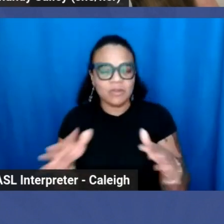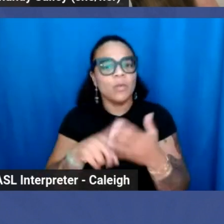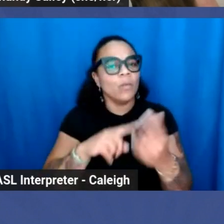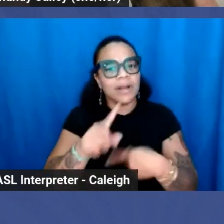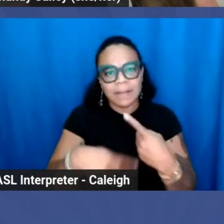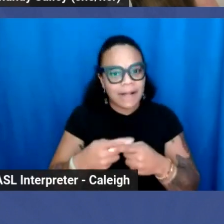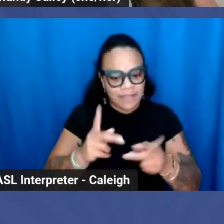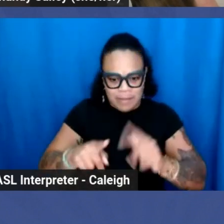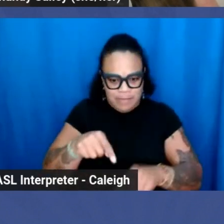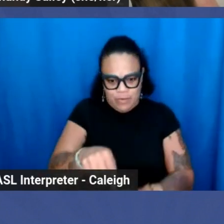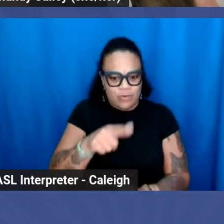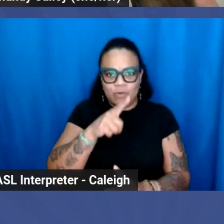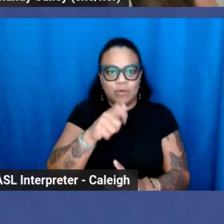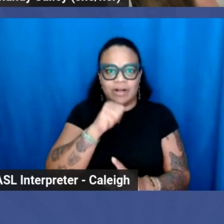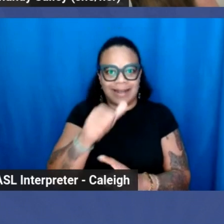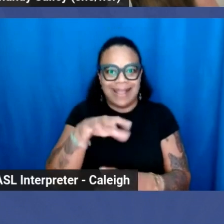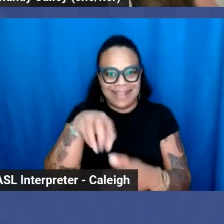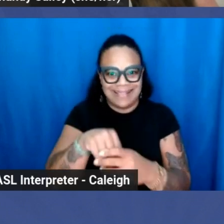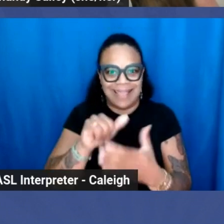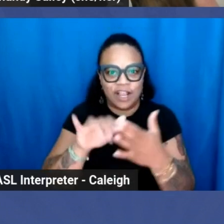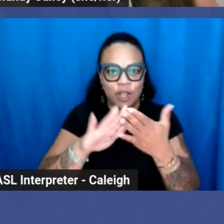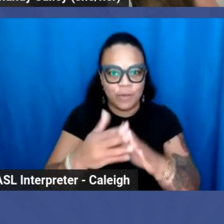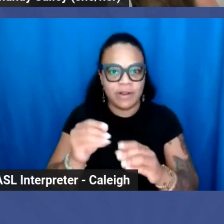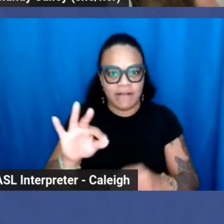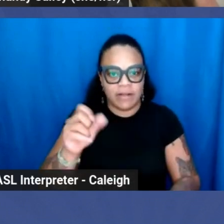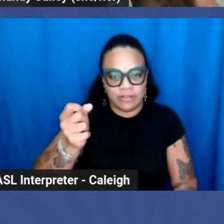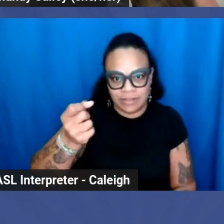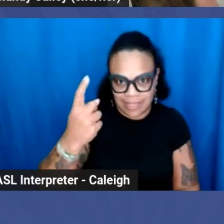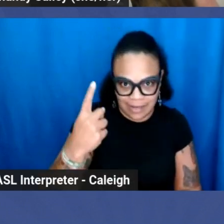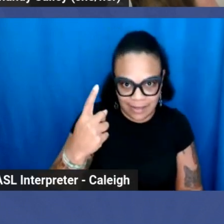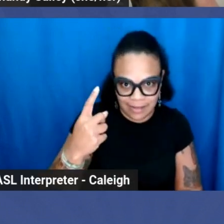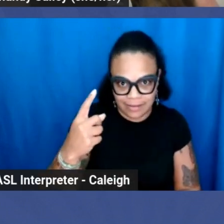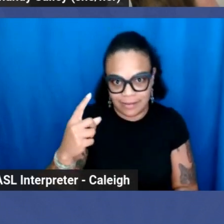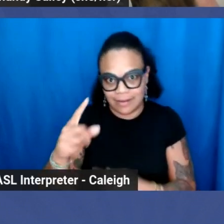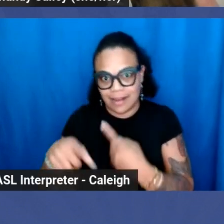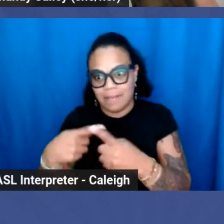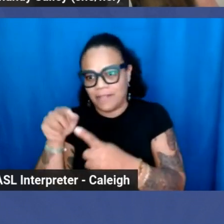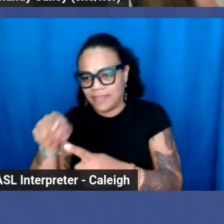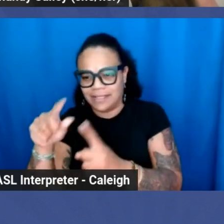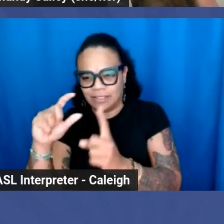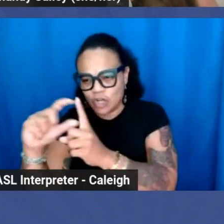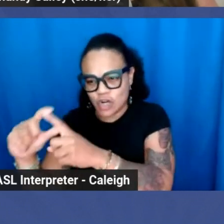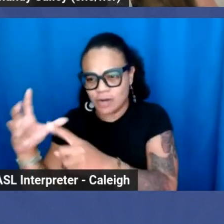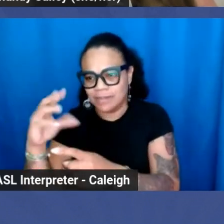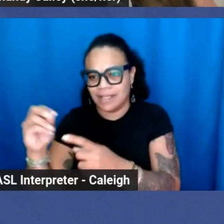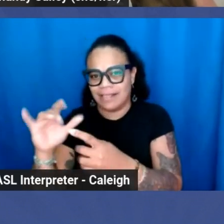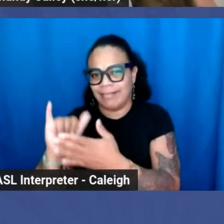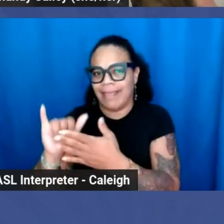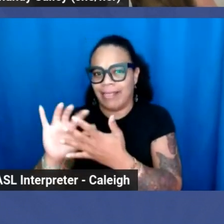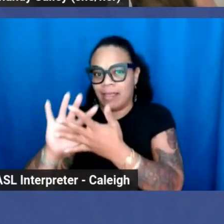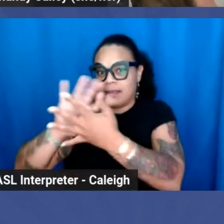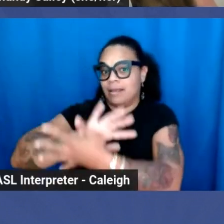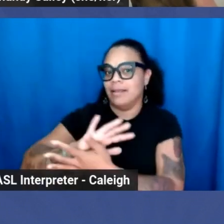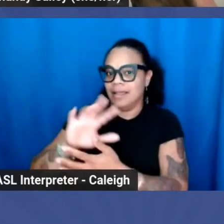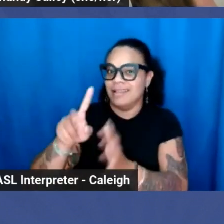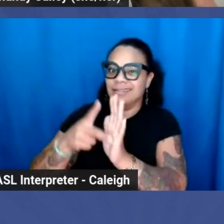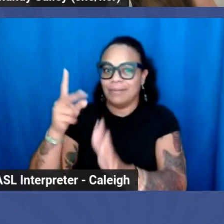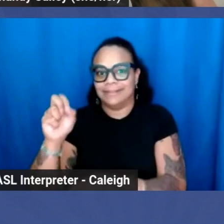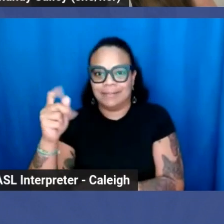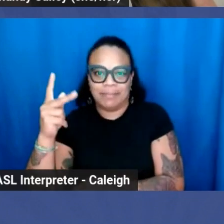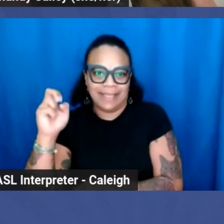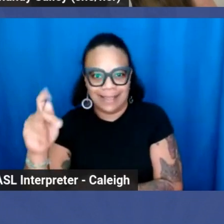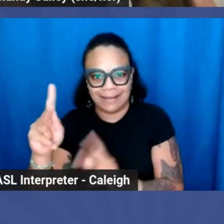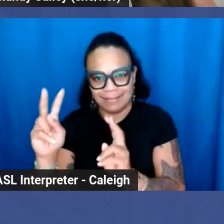don't fall into that community of understanding, you know, around these terms, around this doublespeak, et cetera. But people found a way, and